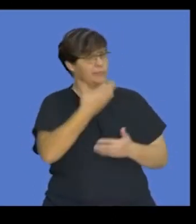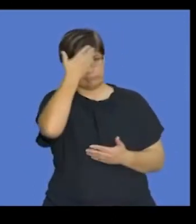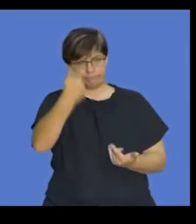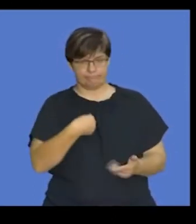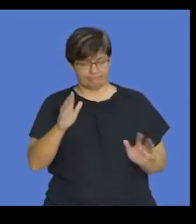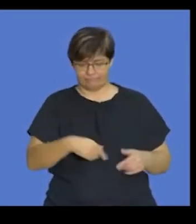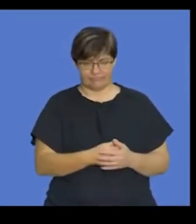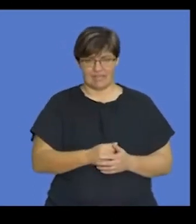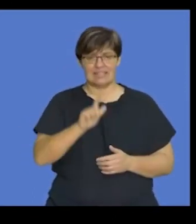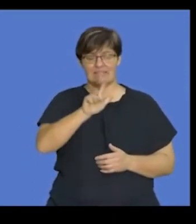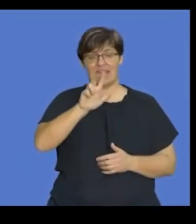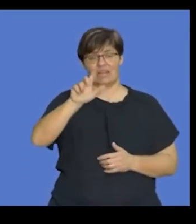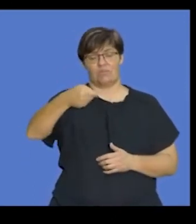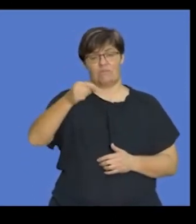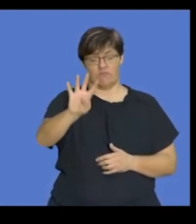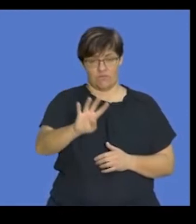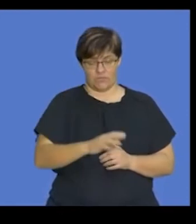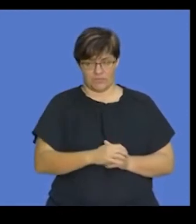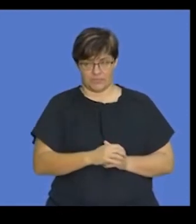it. Now,